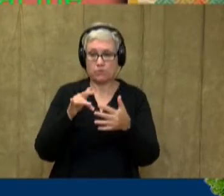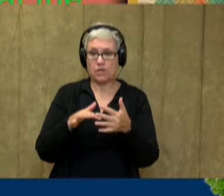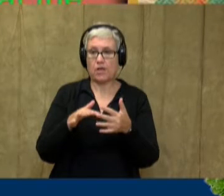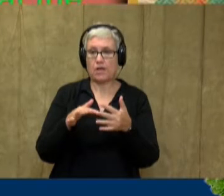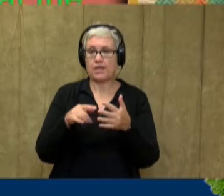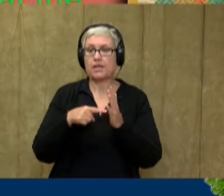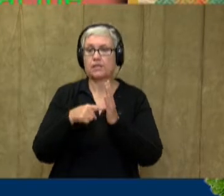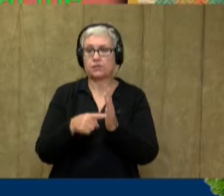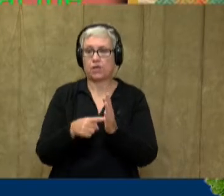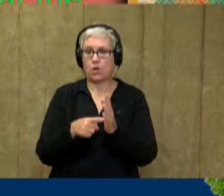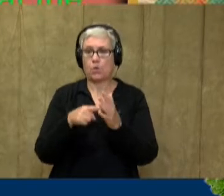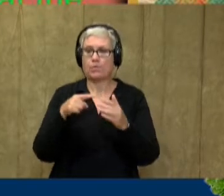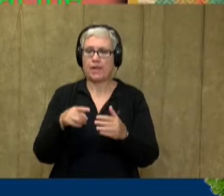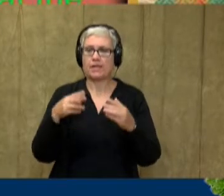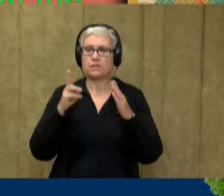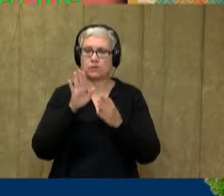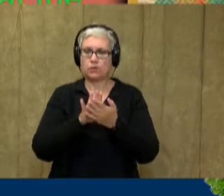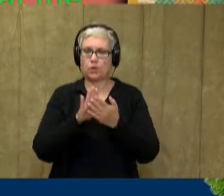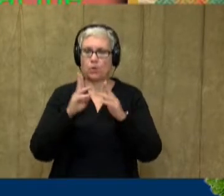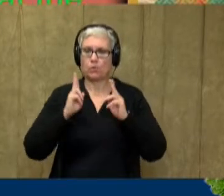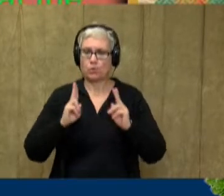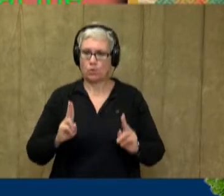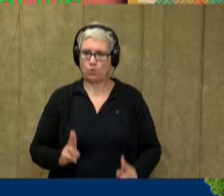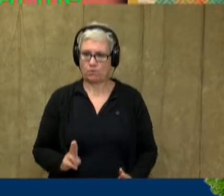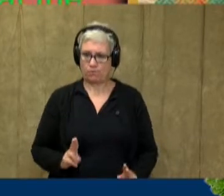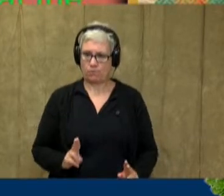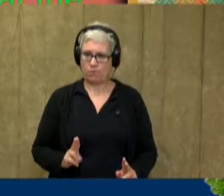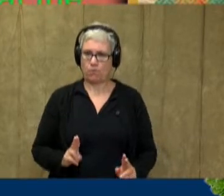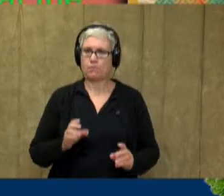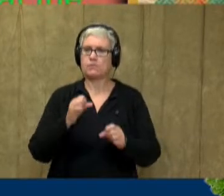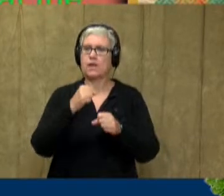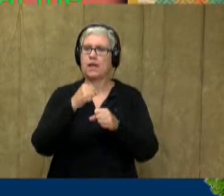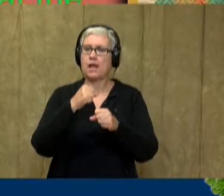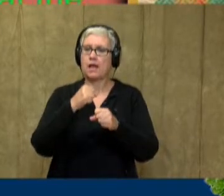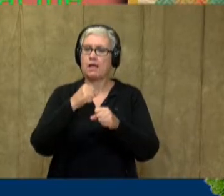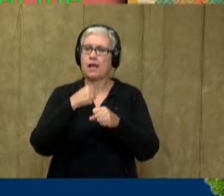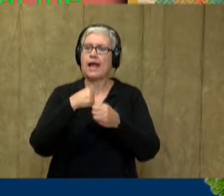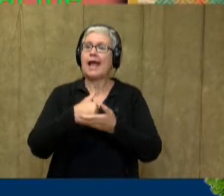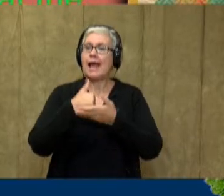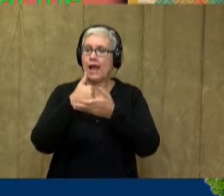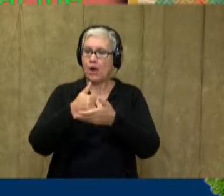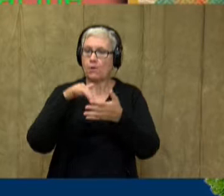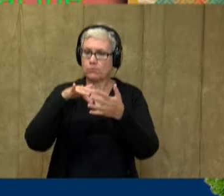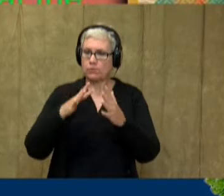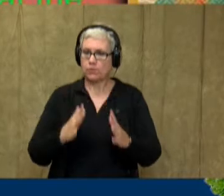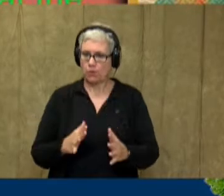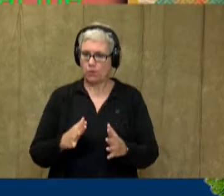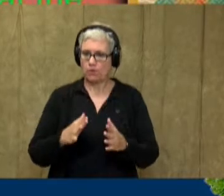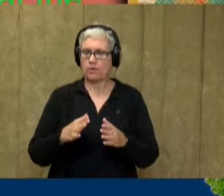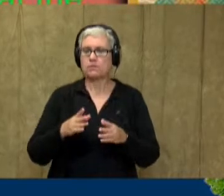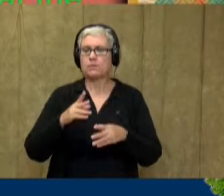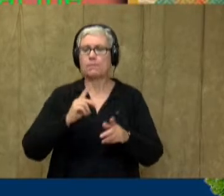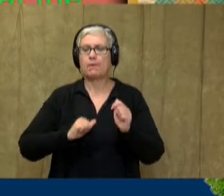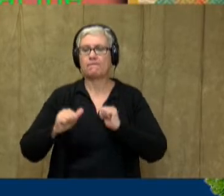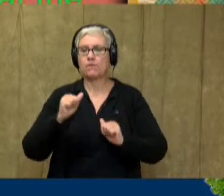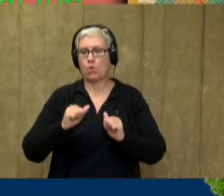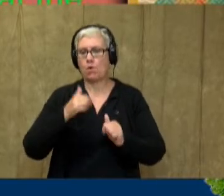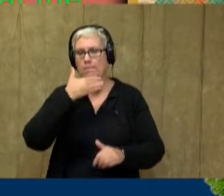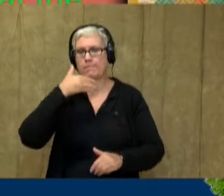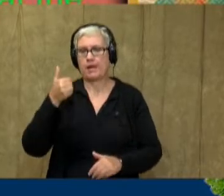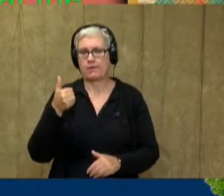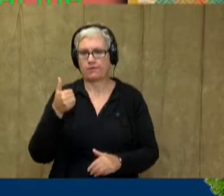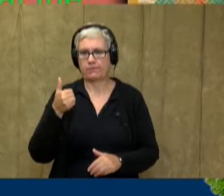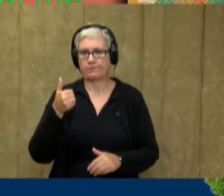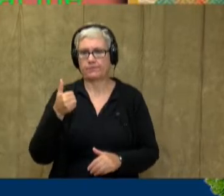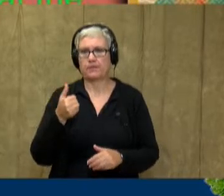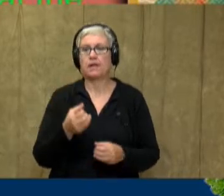make students perform better. Many people might say that uniforms take away from personal freedom, but I